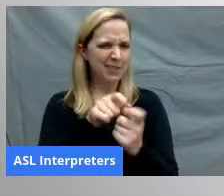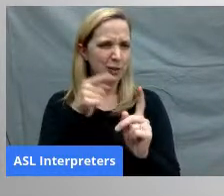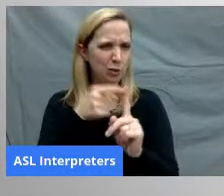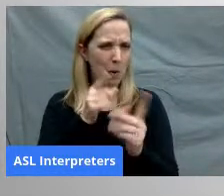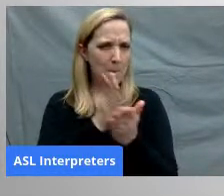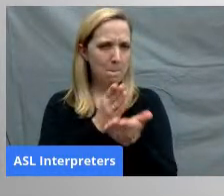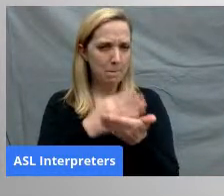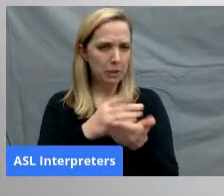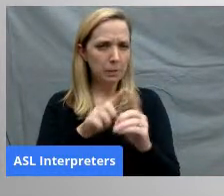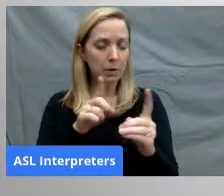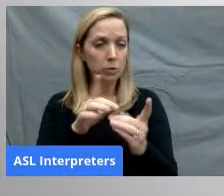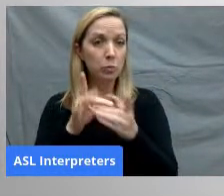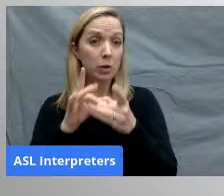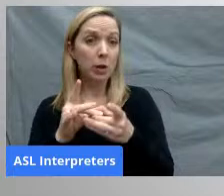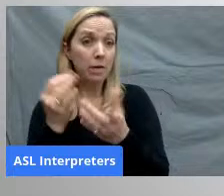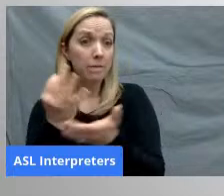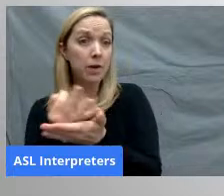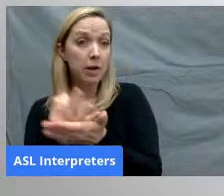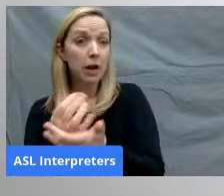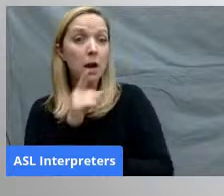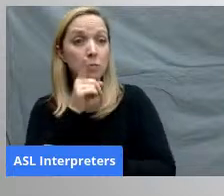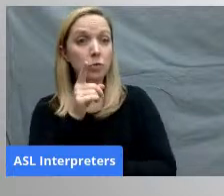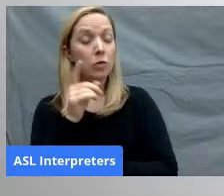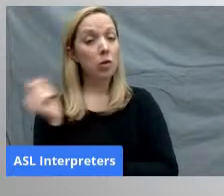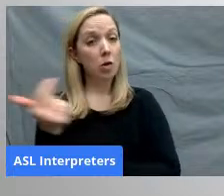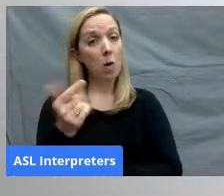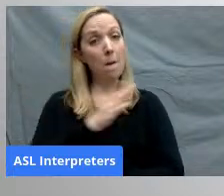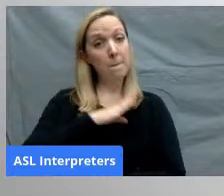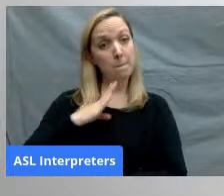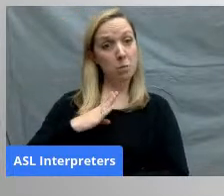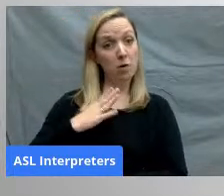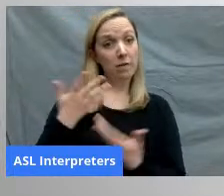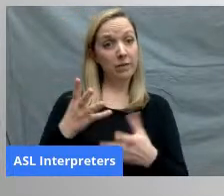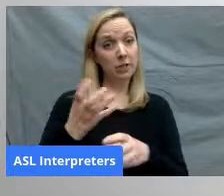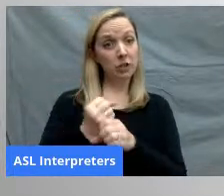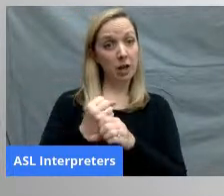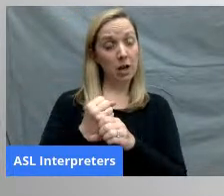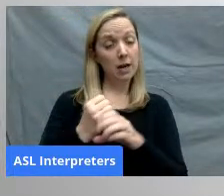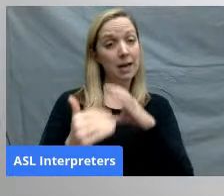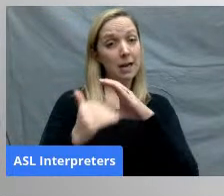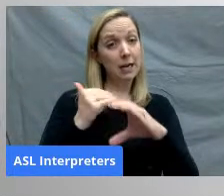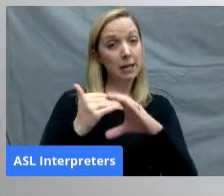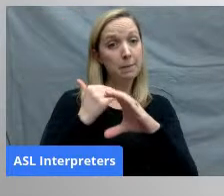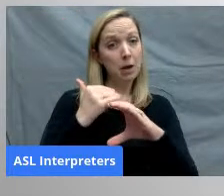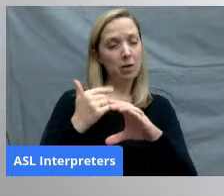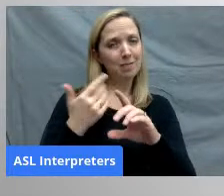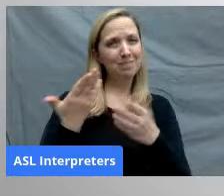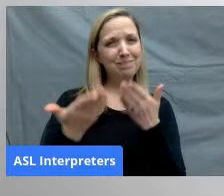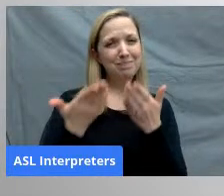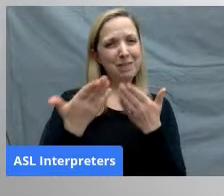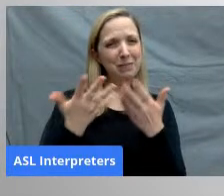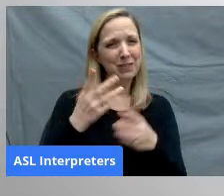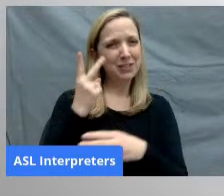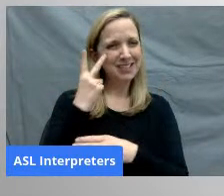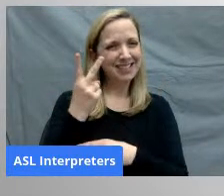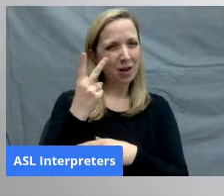has received a copy of an email or an article, but there's some, can you help me understand whether or